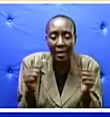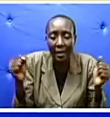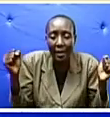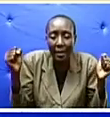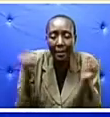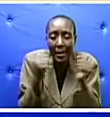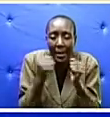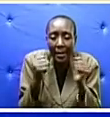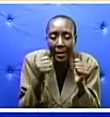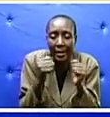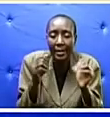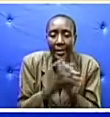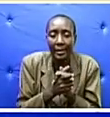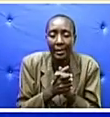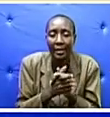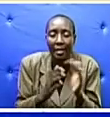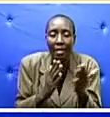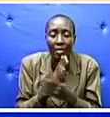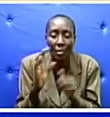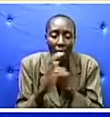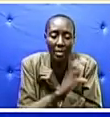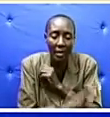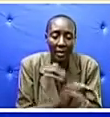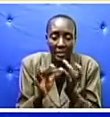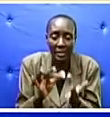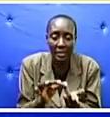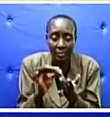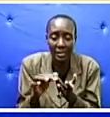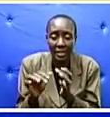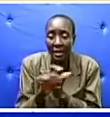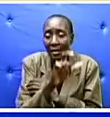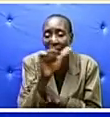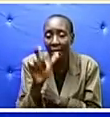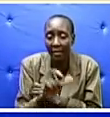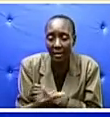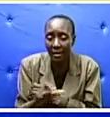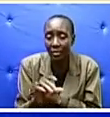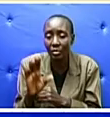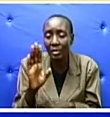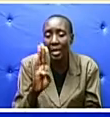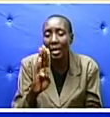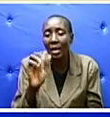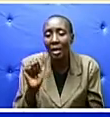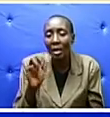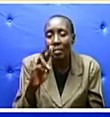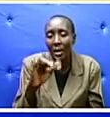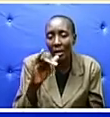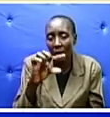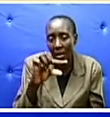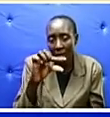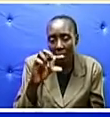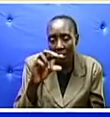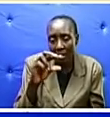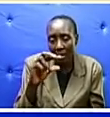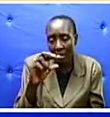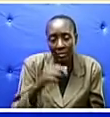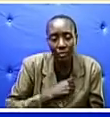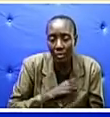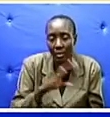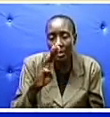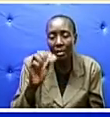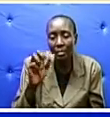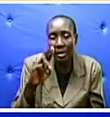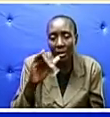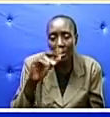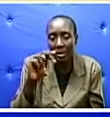wreaks havoc across the country, especially in the areas of Baringo. So then there are other ailments